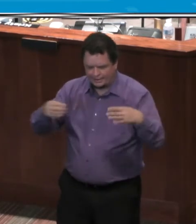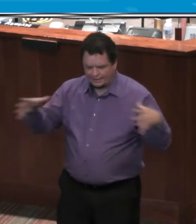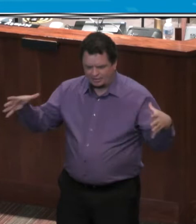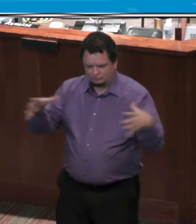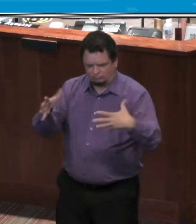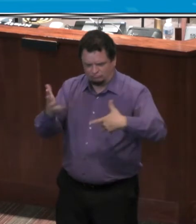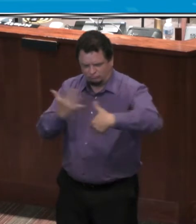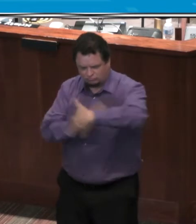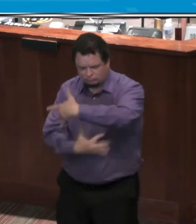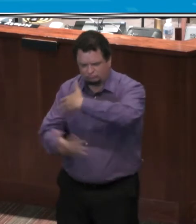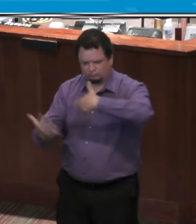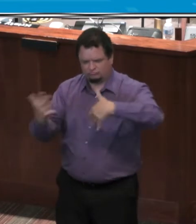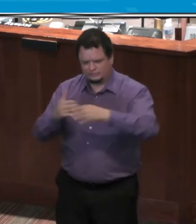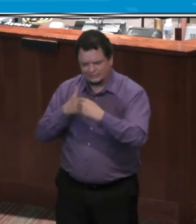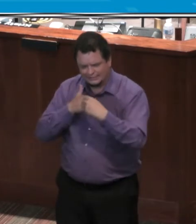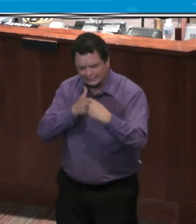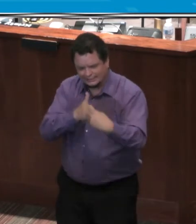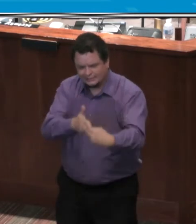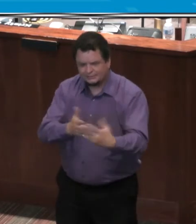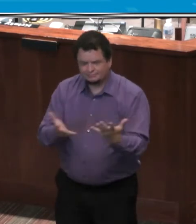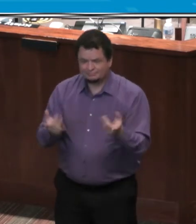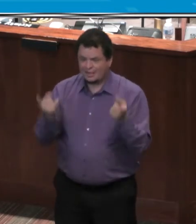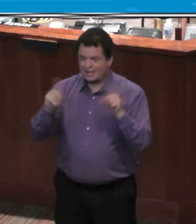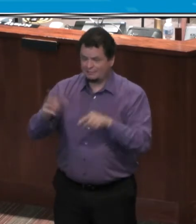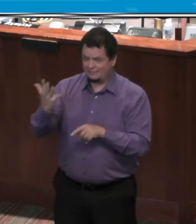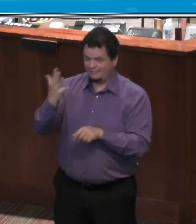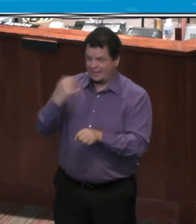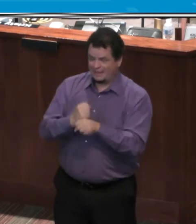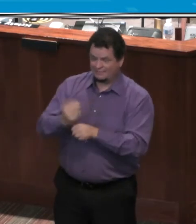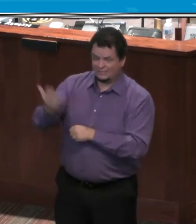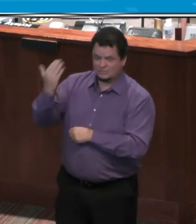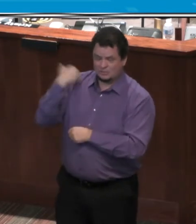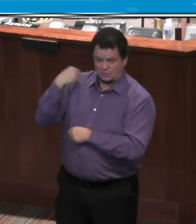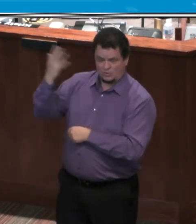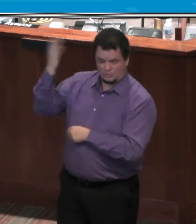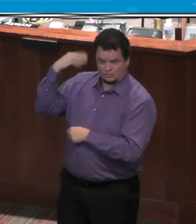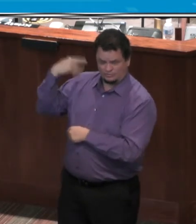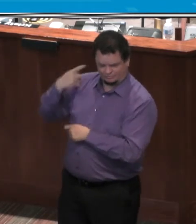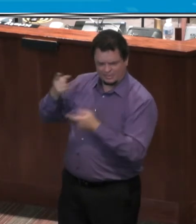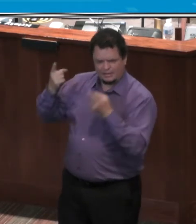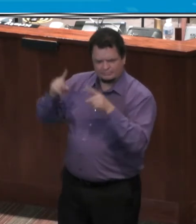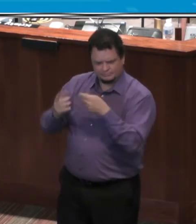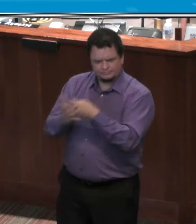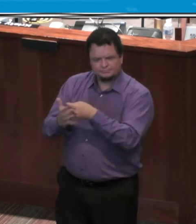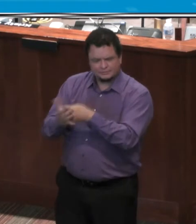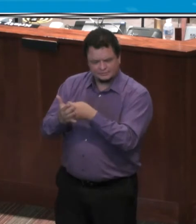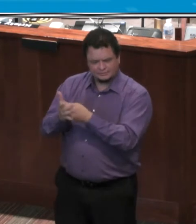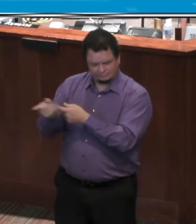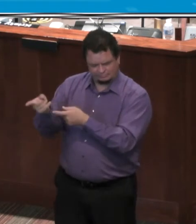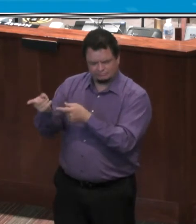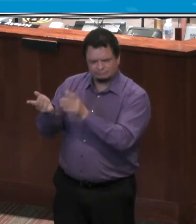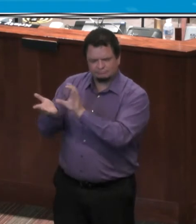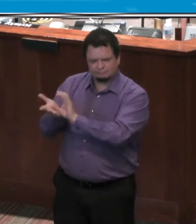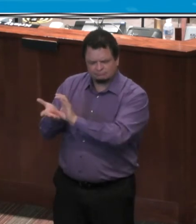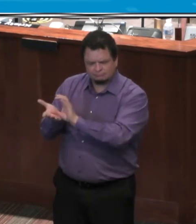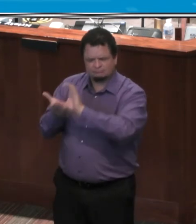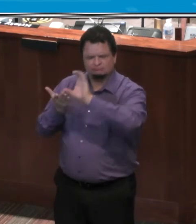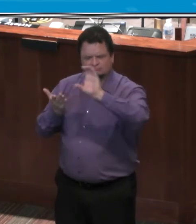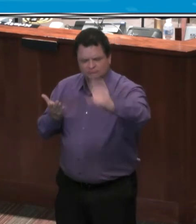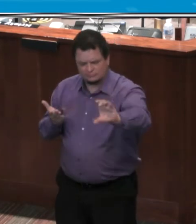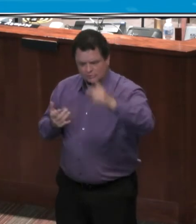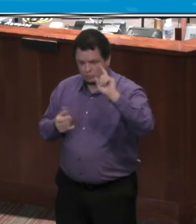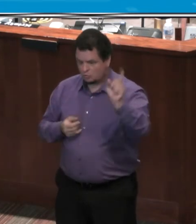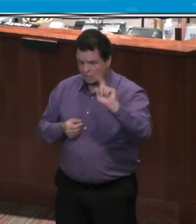Foundation made a decision to invest in the future of Southeast Colorado Springs. And they did that through a multi-year